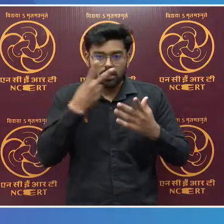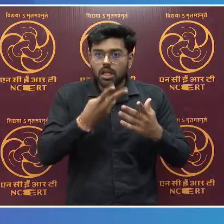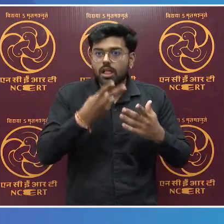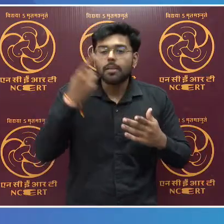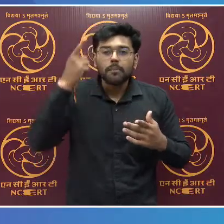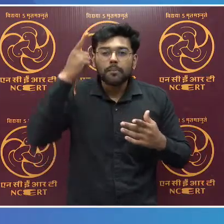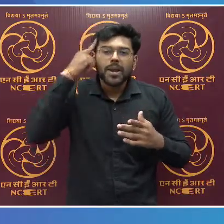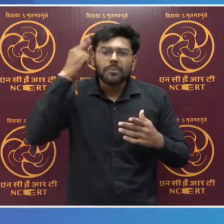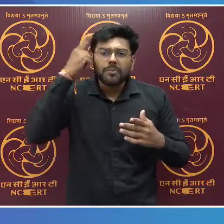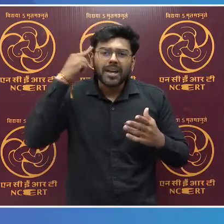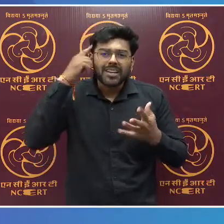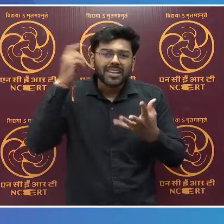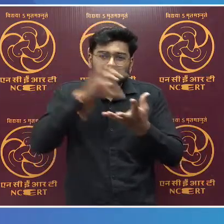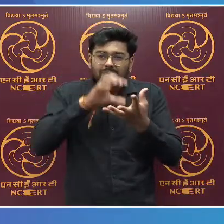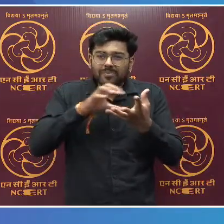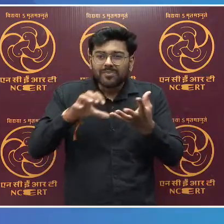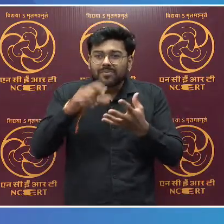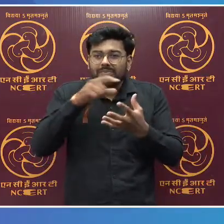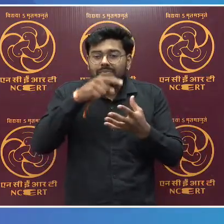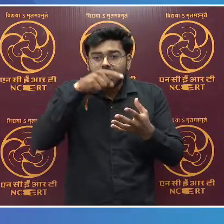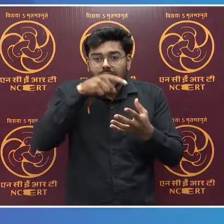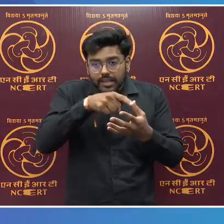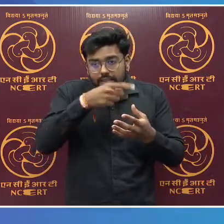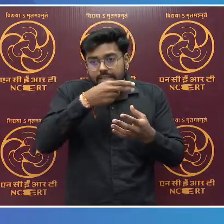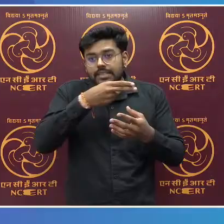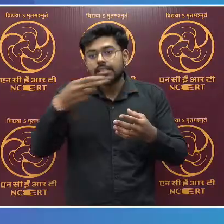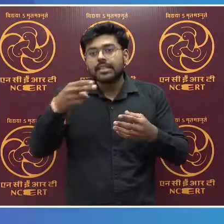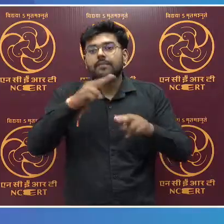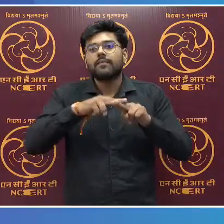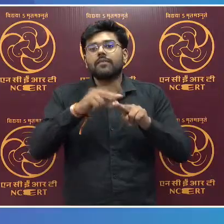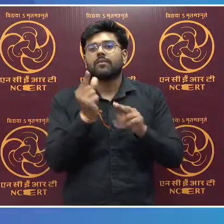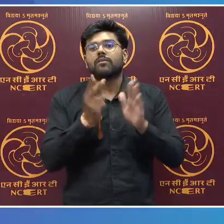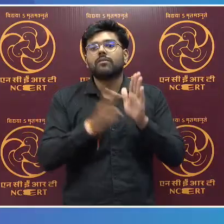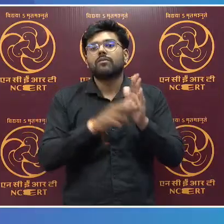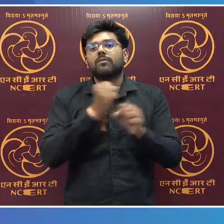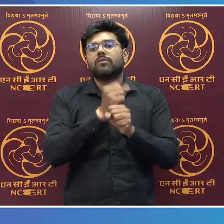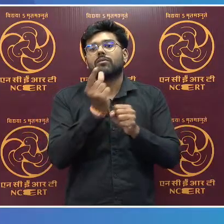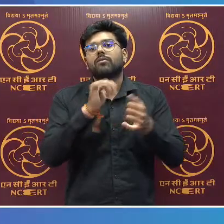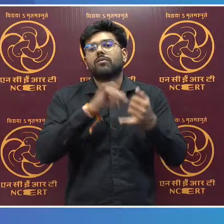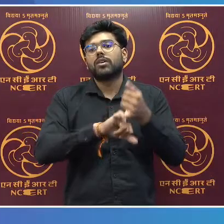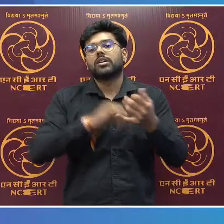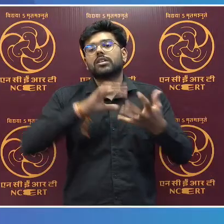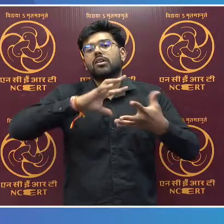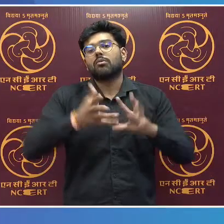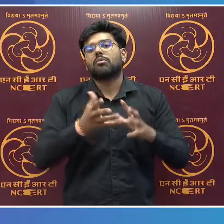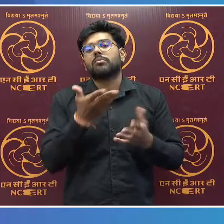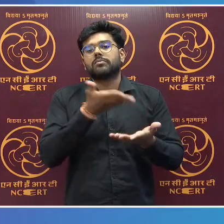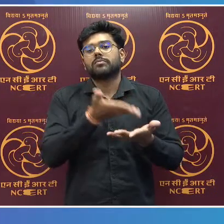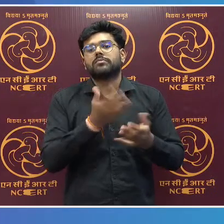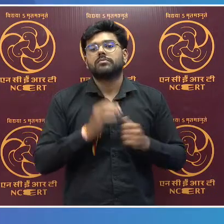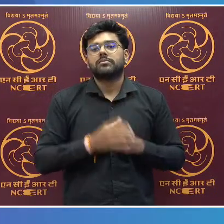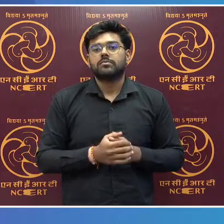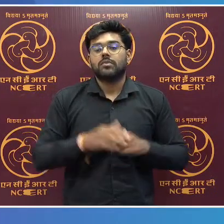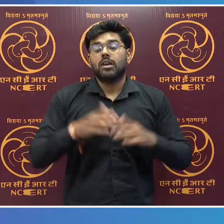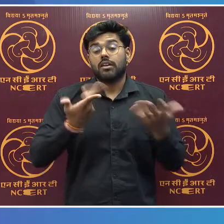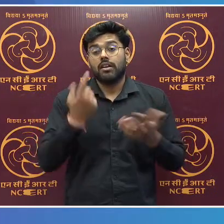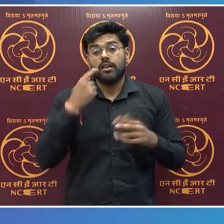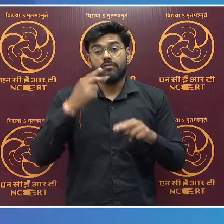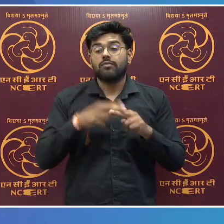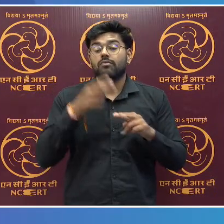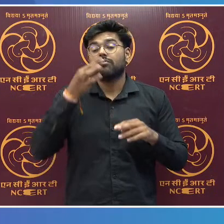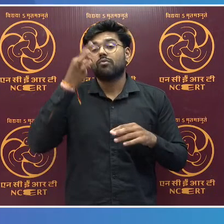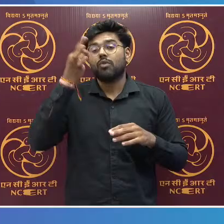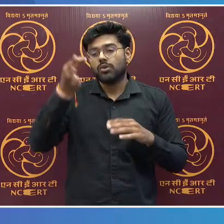color patches are what? They are the fungus that got generated over it. And if you further see